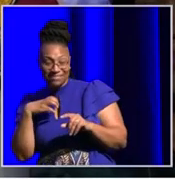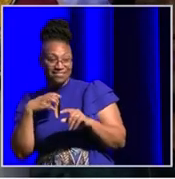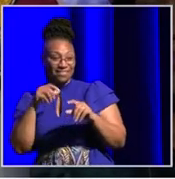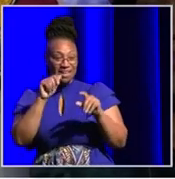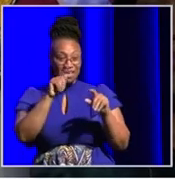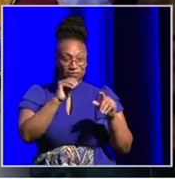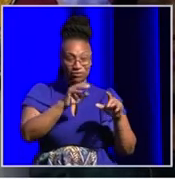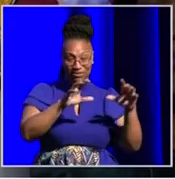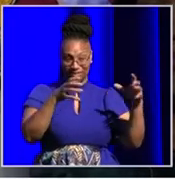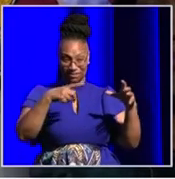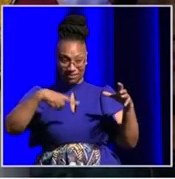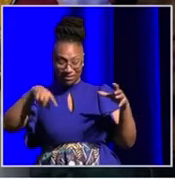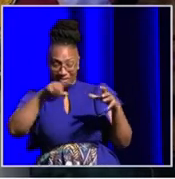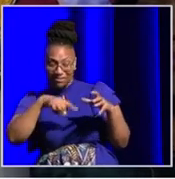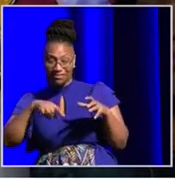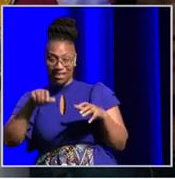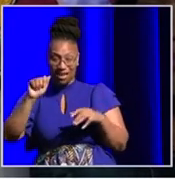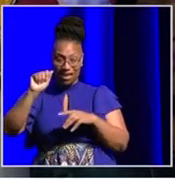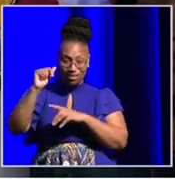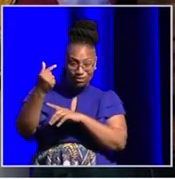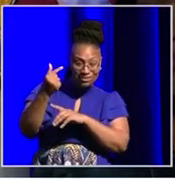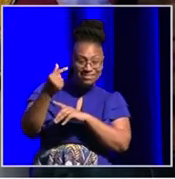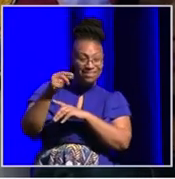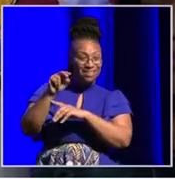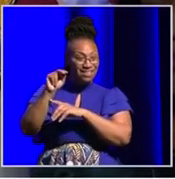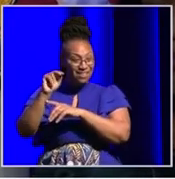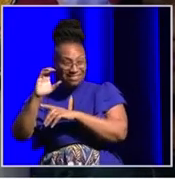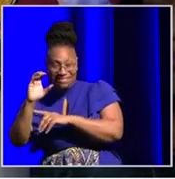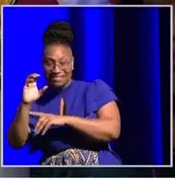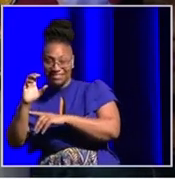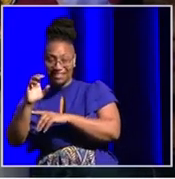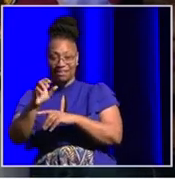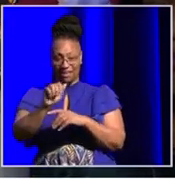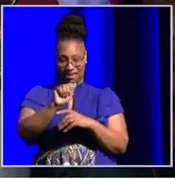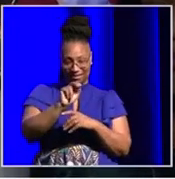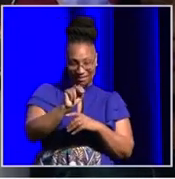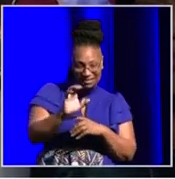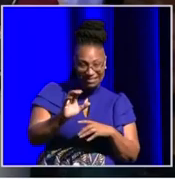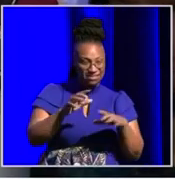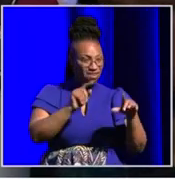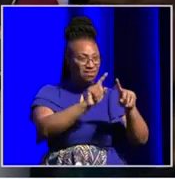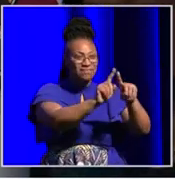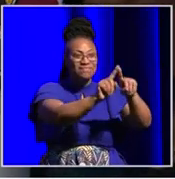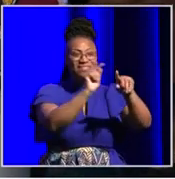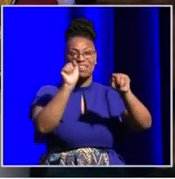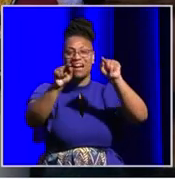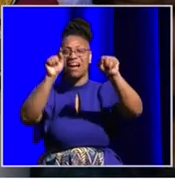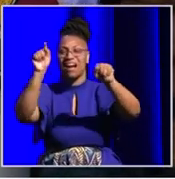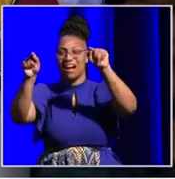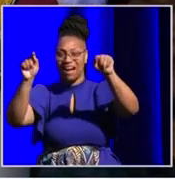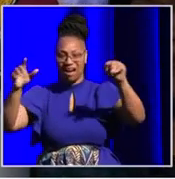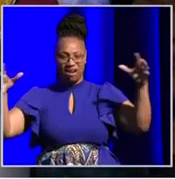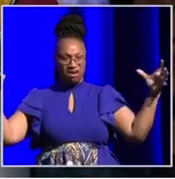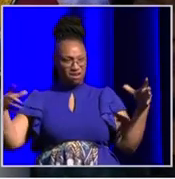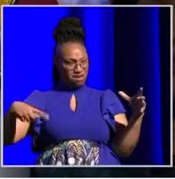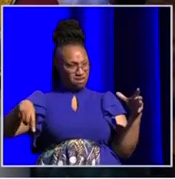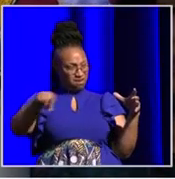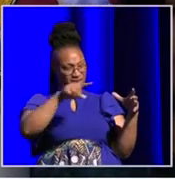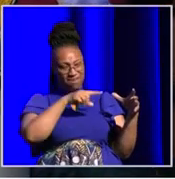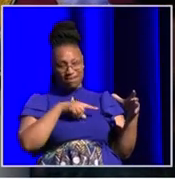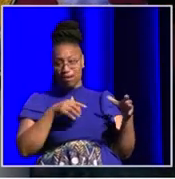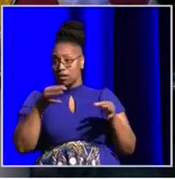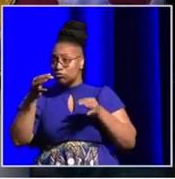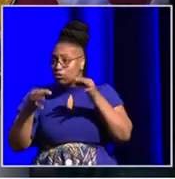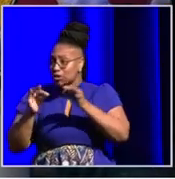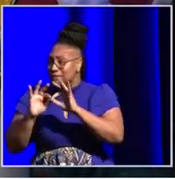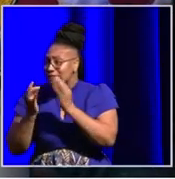Advisory Neighborhood Commissioners, I know you're here. Our judges, families, friends, I'm honored to